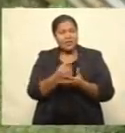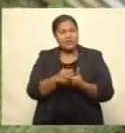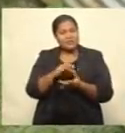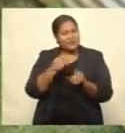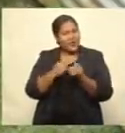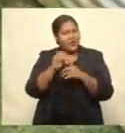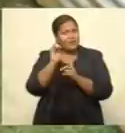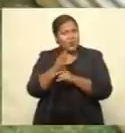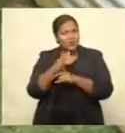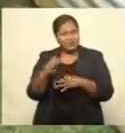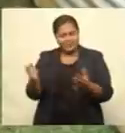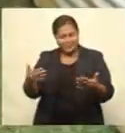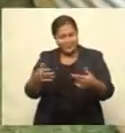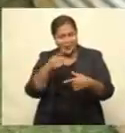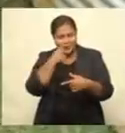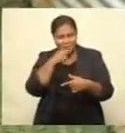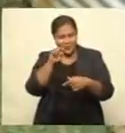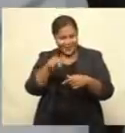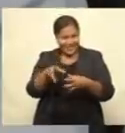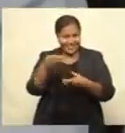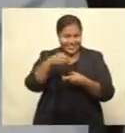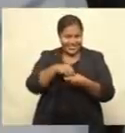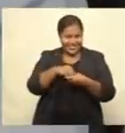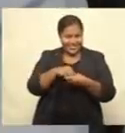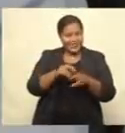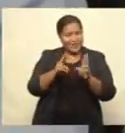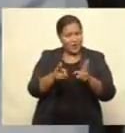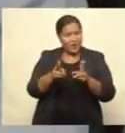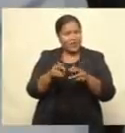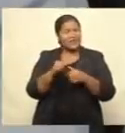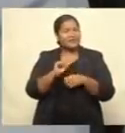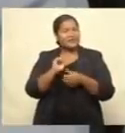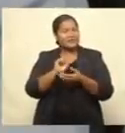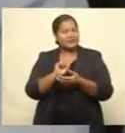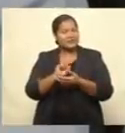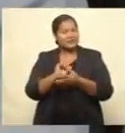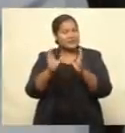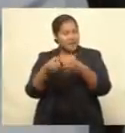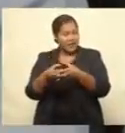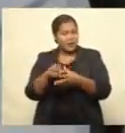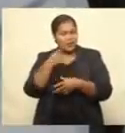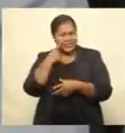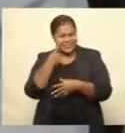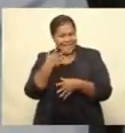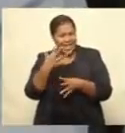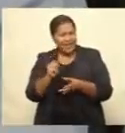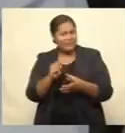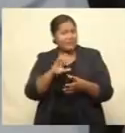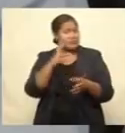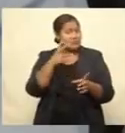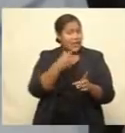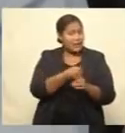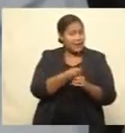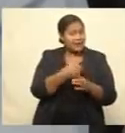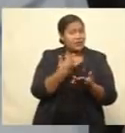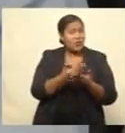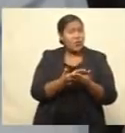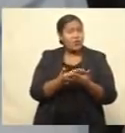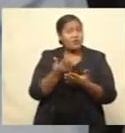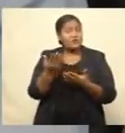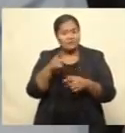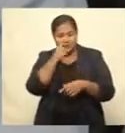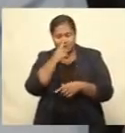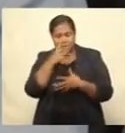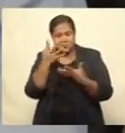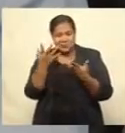get these people into the formal sector. We have seen that it has had an impact on people who